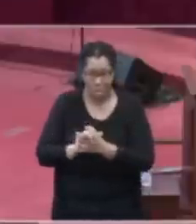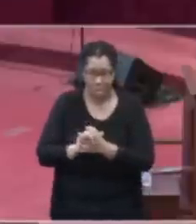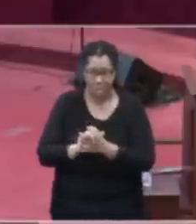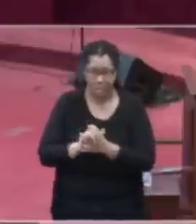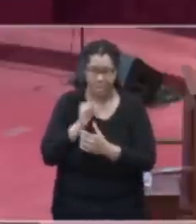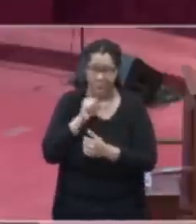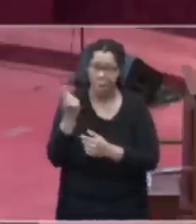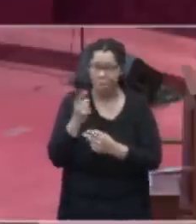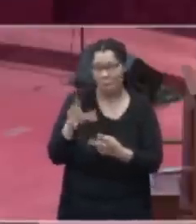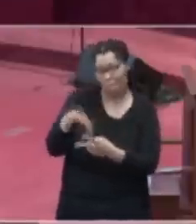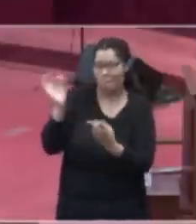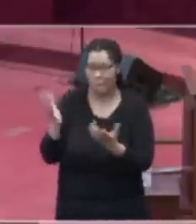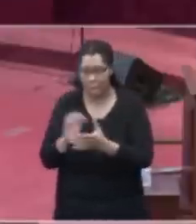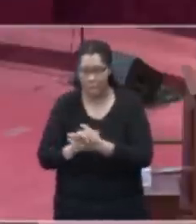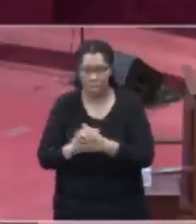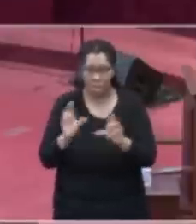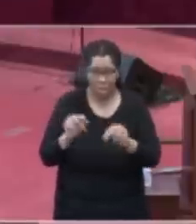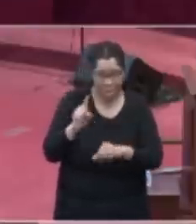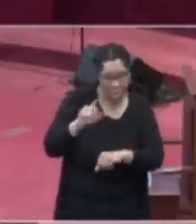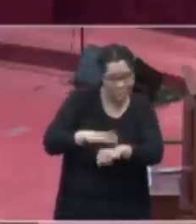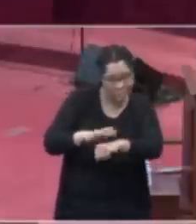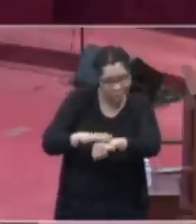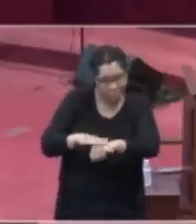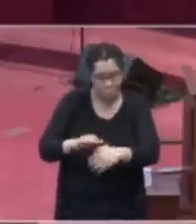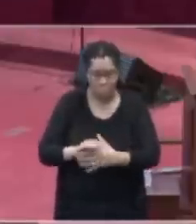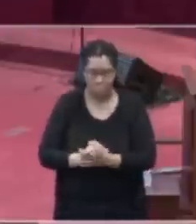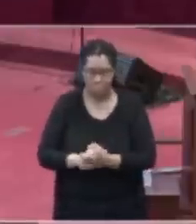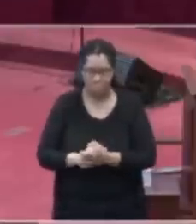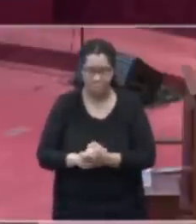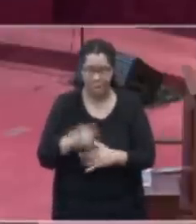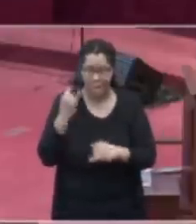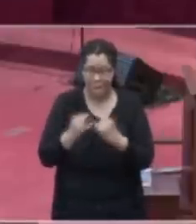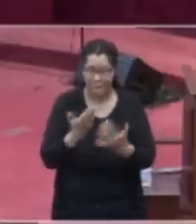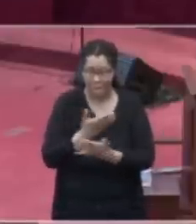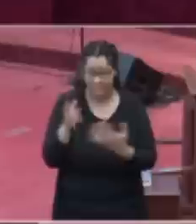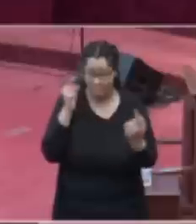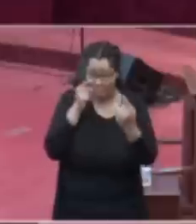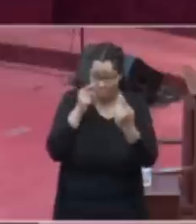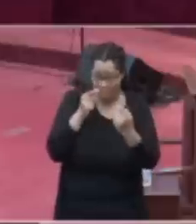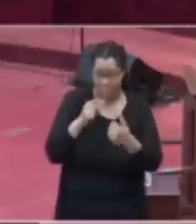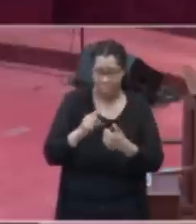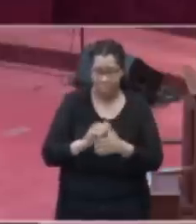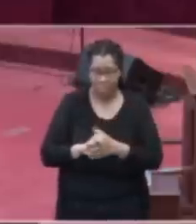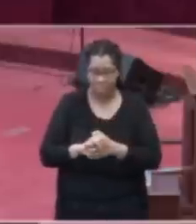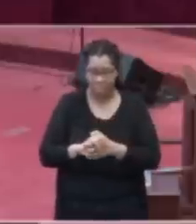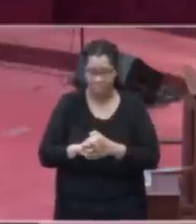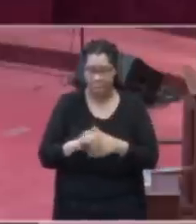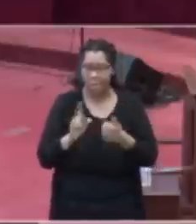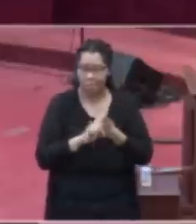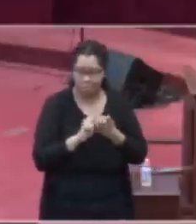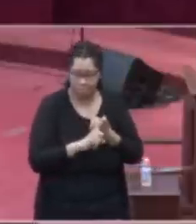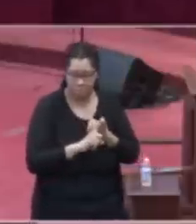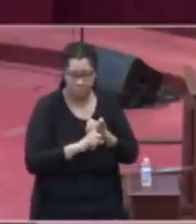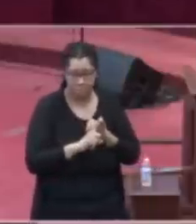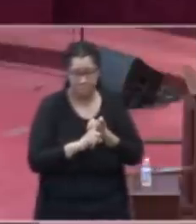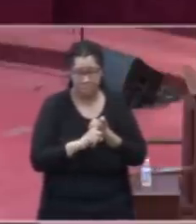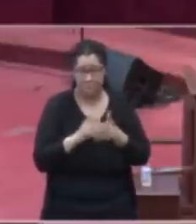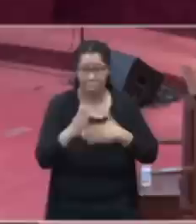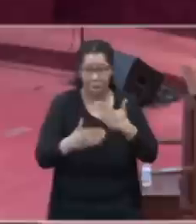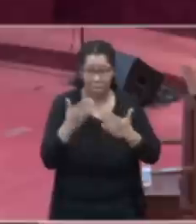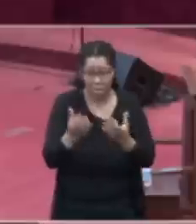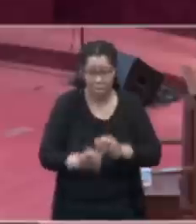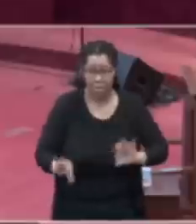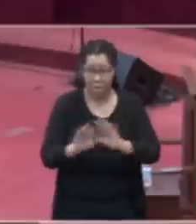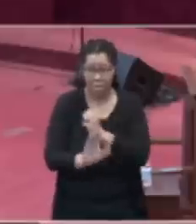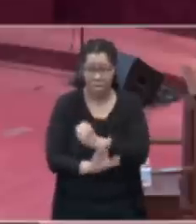just make choices. Final thing, make better choices because your progress is worth protecting. Make better